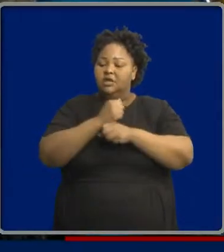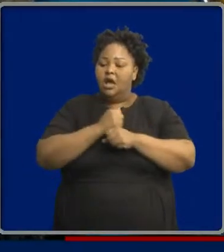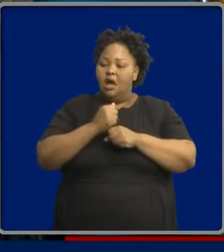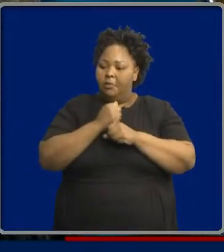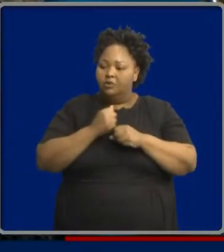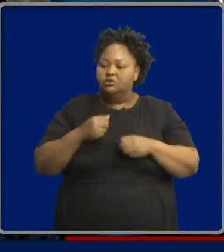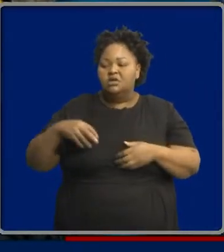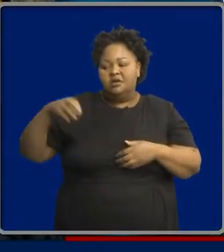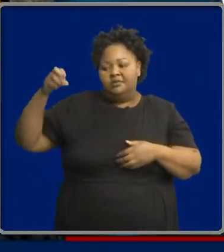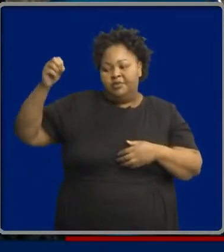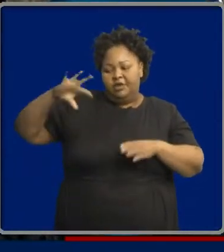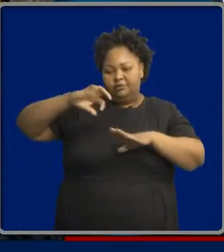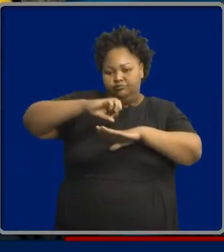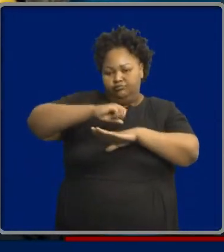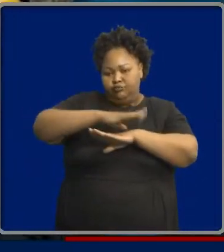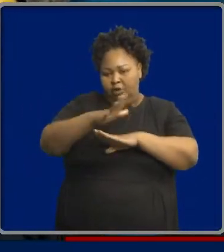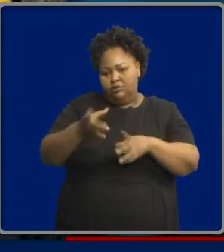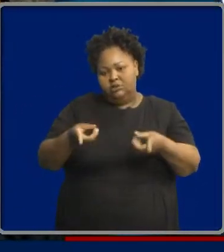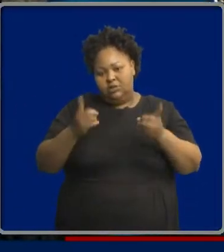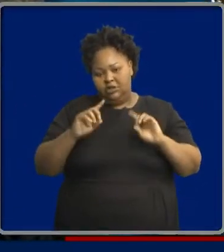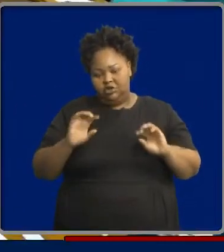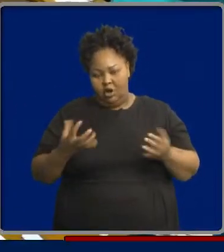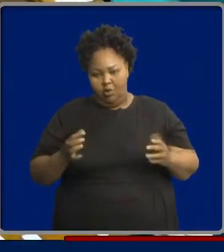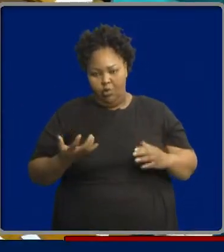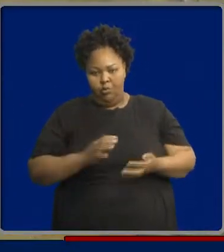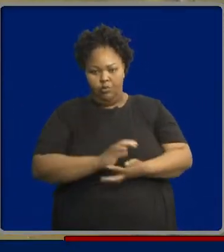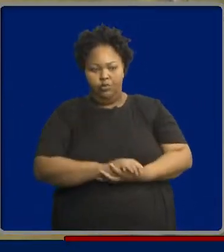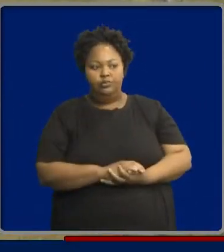energy, radiation and potential exposure risks.